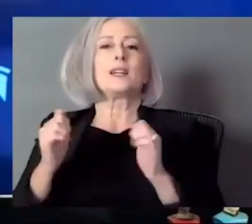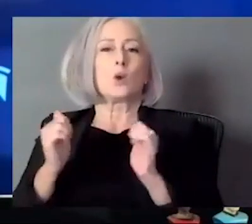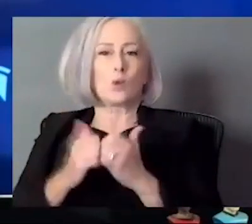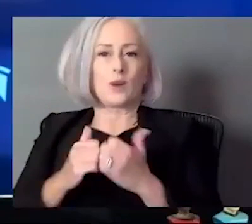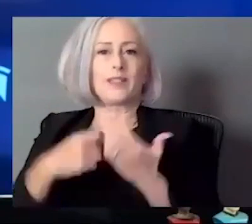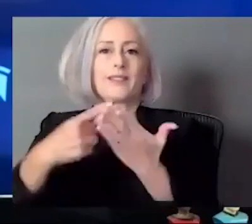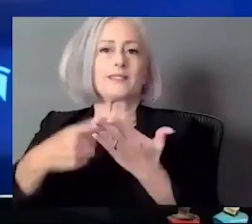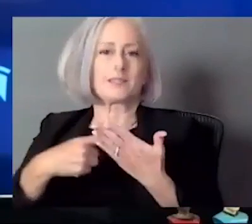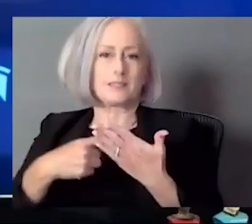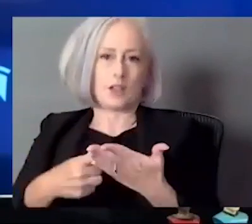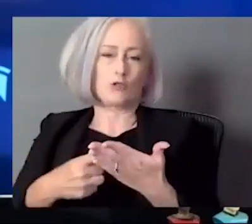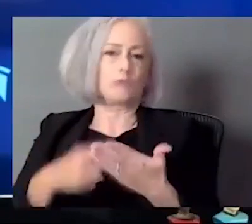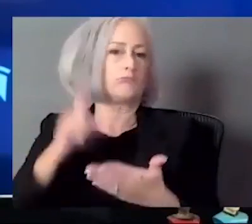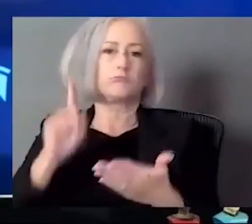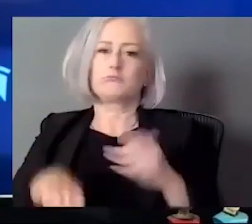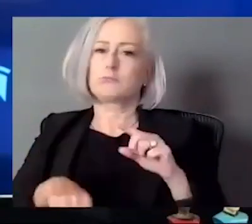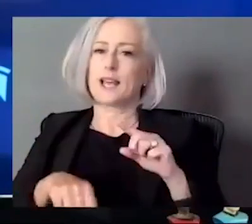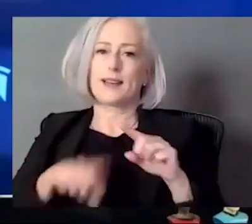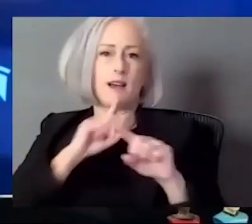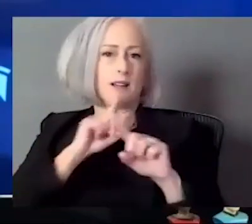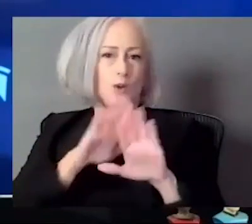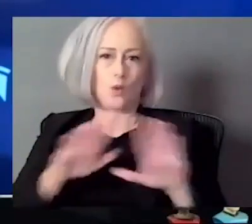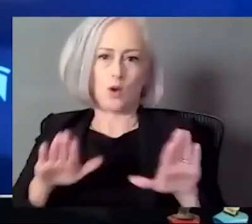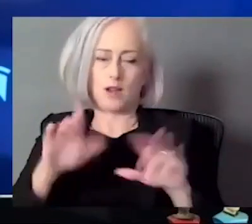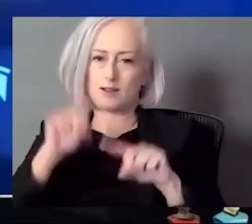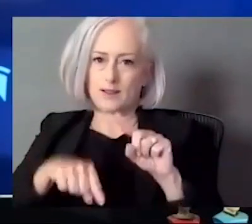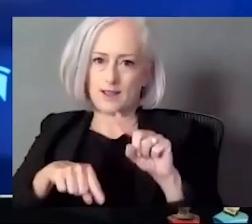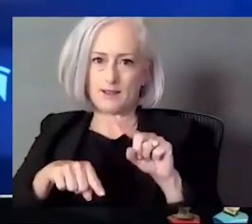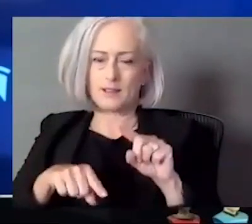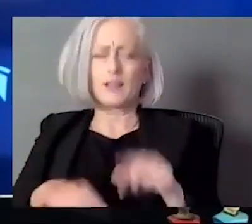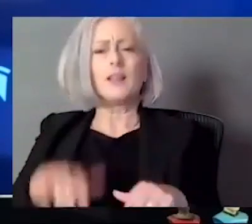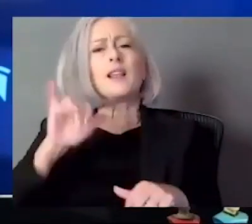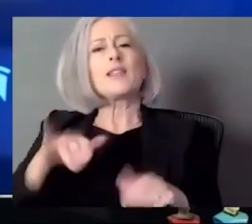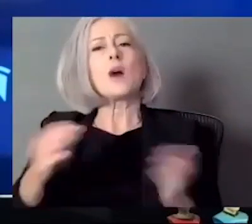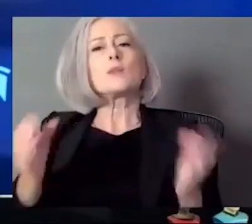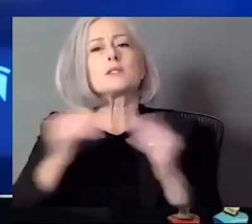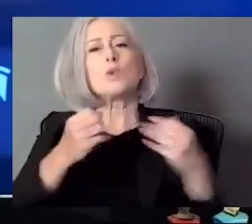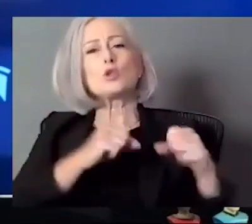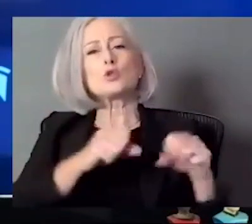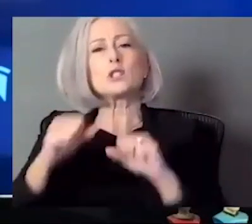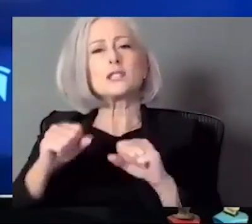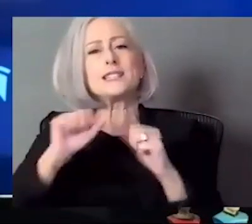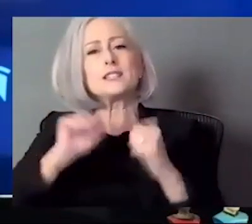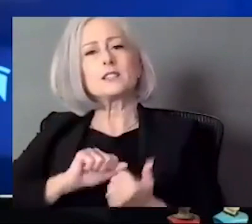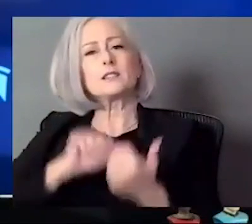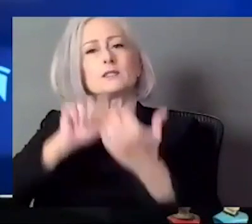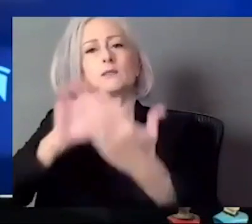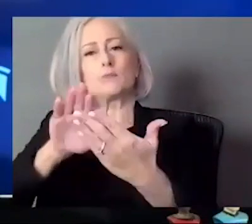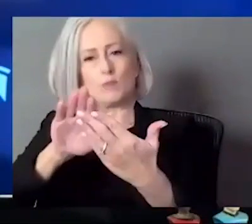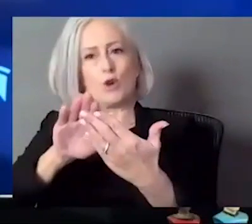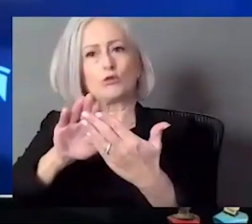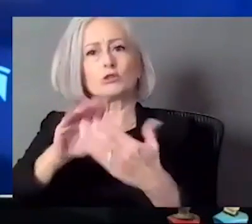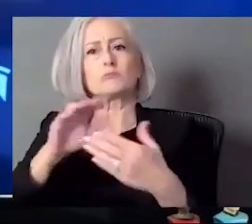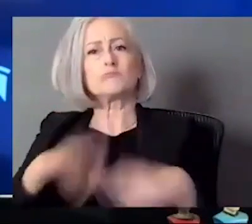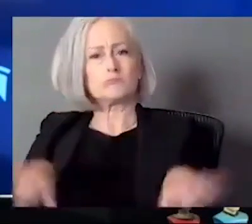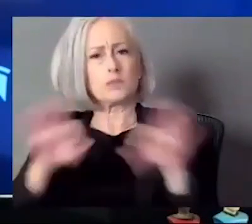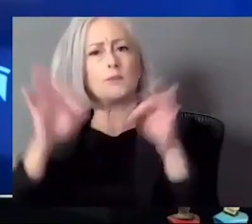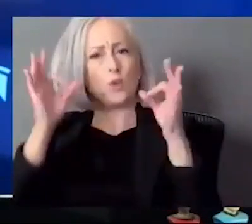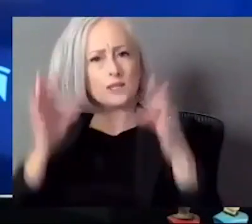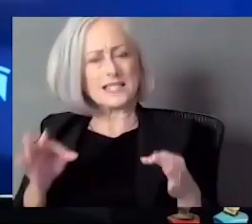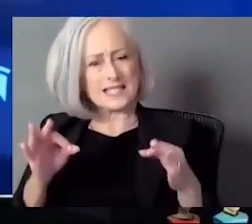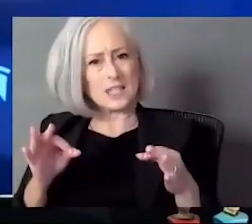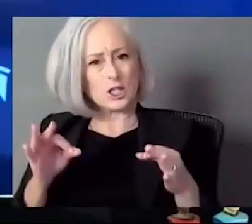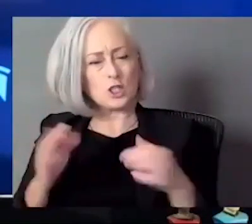silent. And so I think it was a strategic and a very important decision that we thought we need to lead, but then we want to involve the community